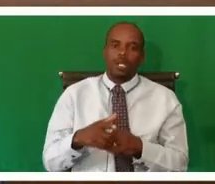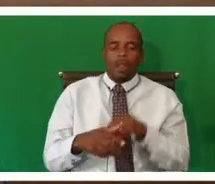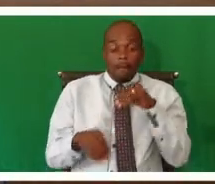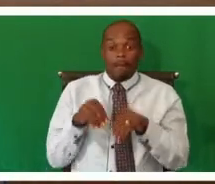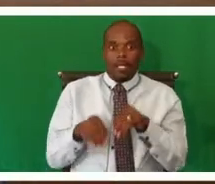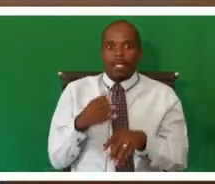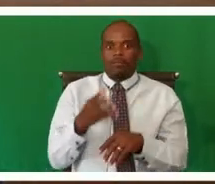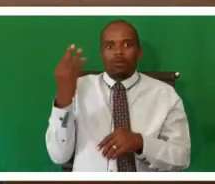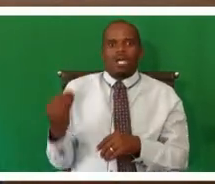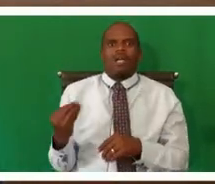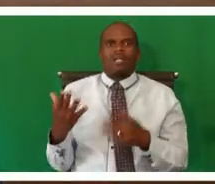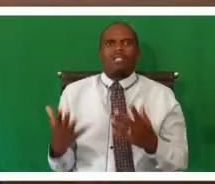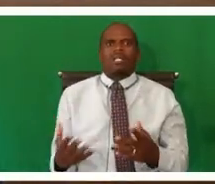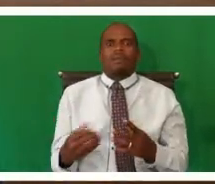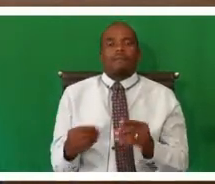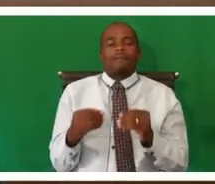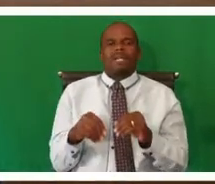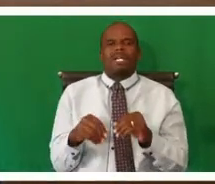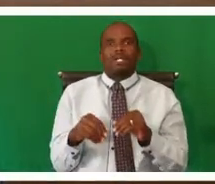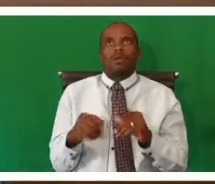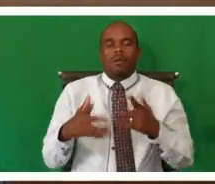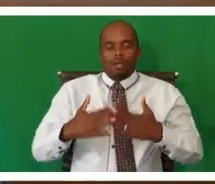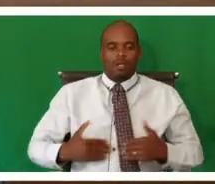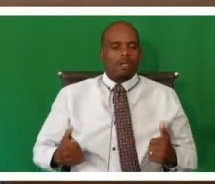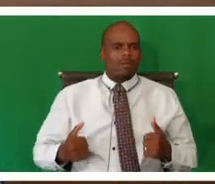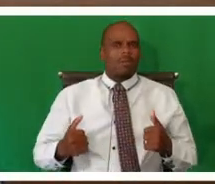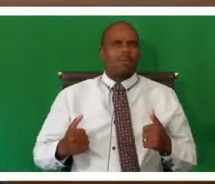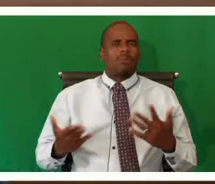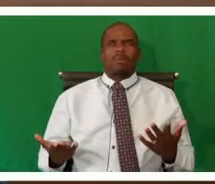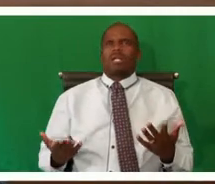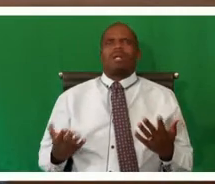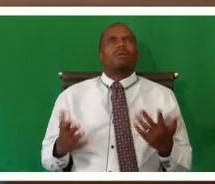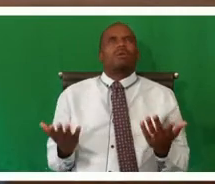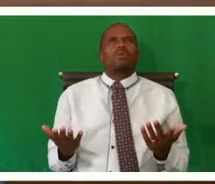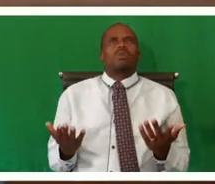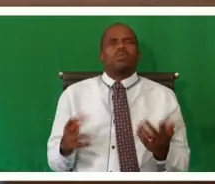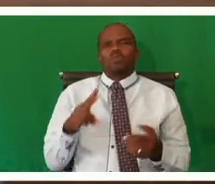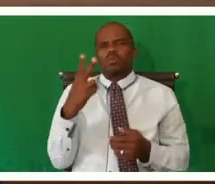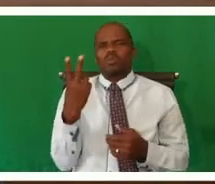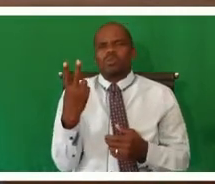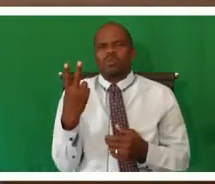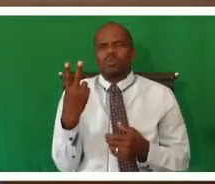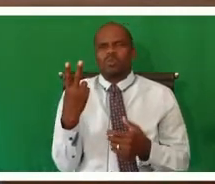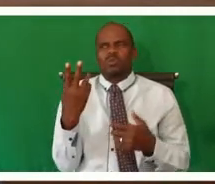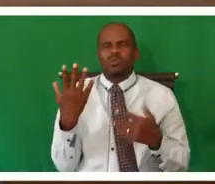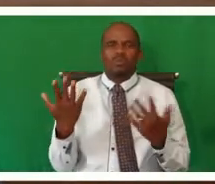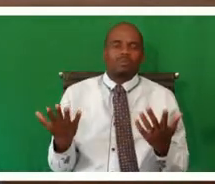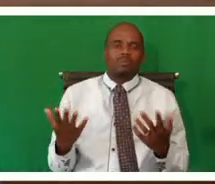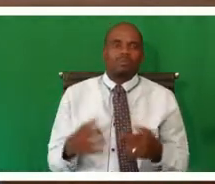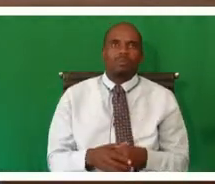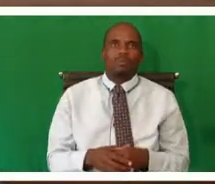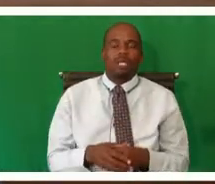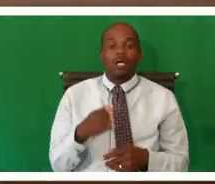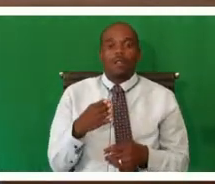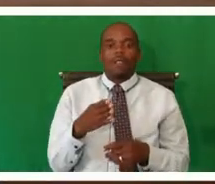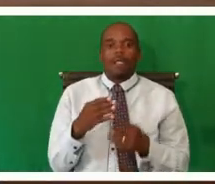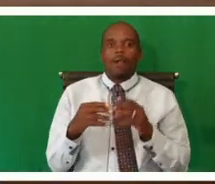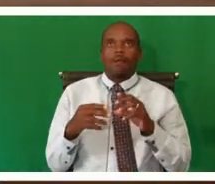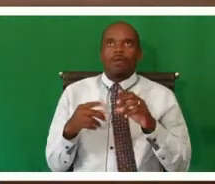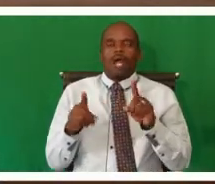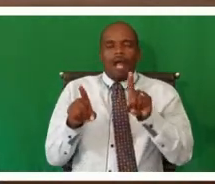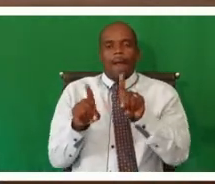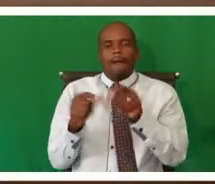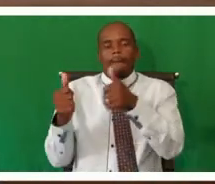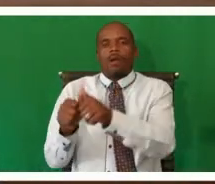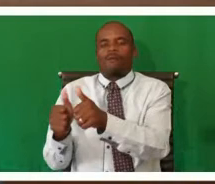potential of lifespan and almost 2 decades. Together with the Department of Mineral and